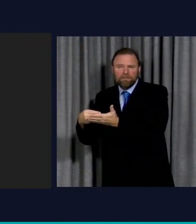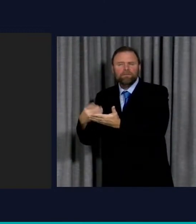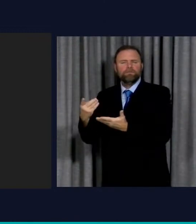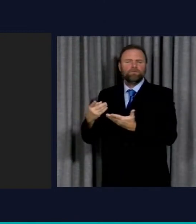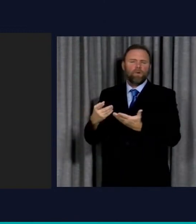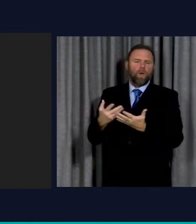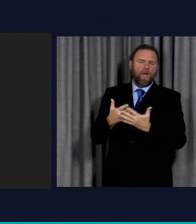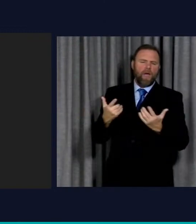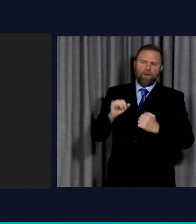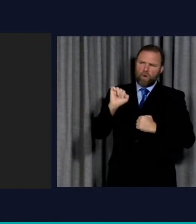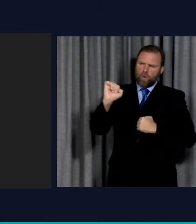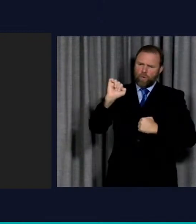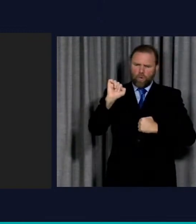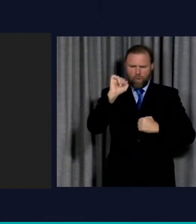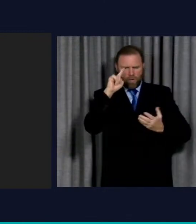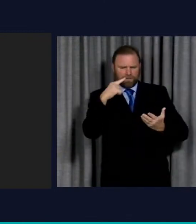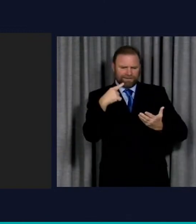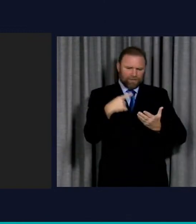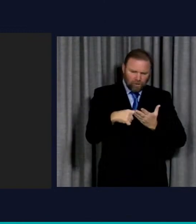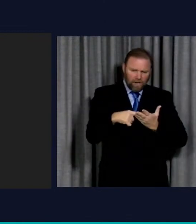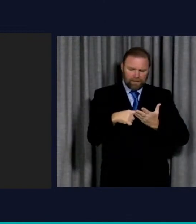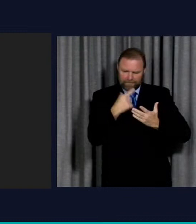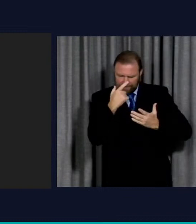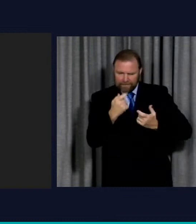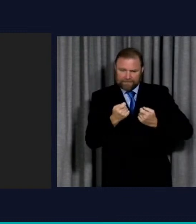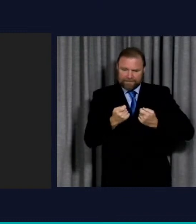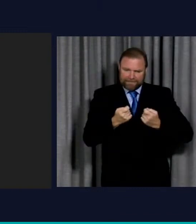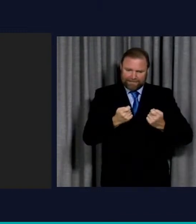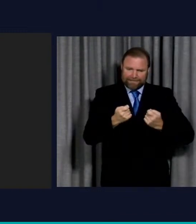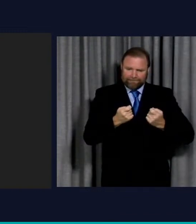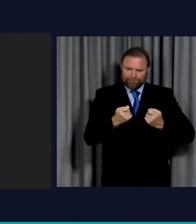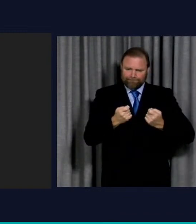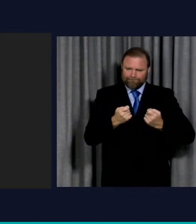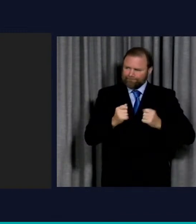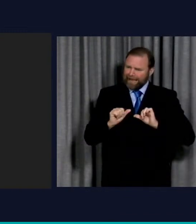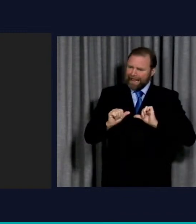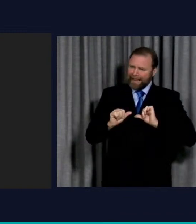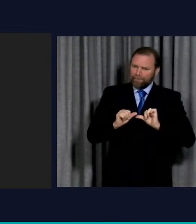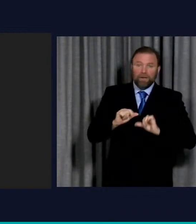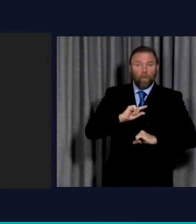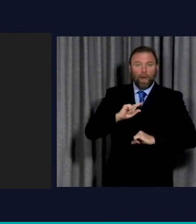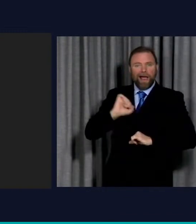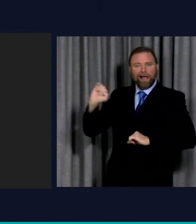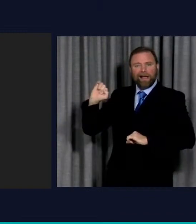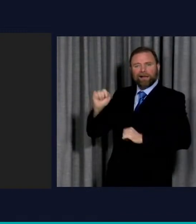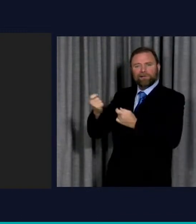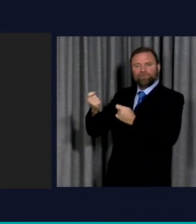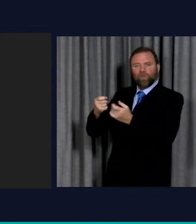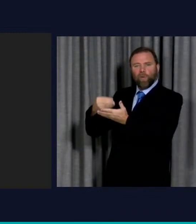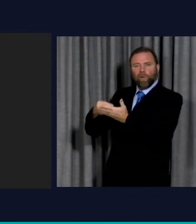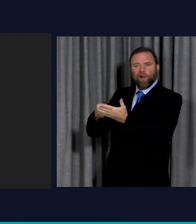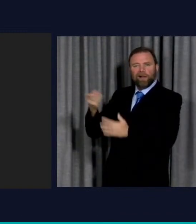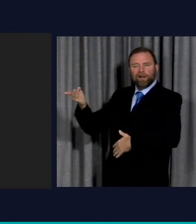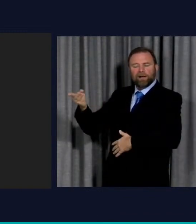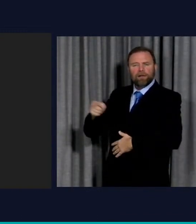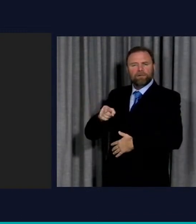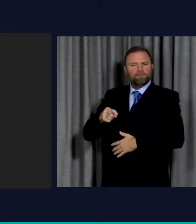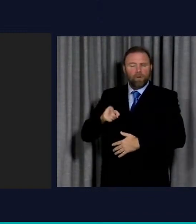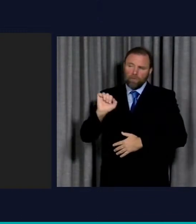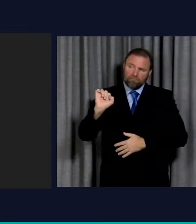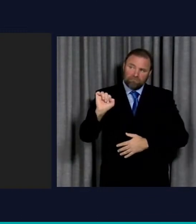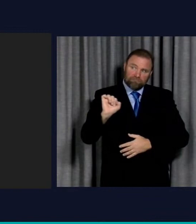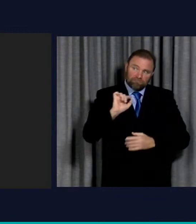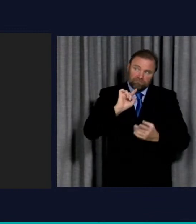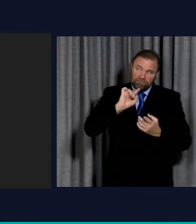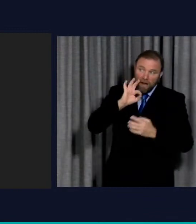is your ability to deal with this new wave of coronavirus limited by that? And what response have you